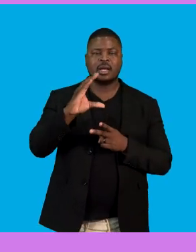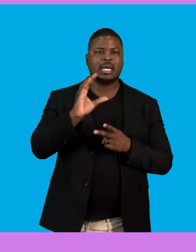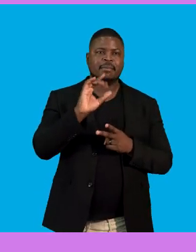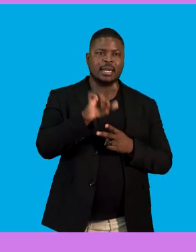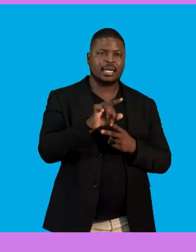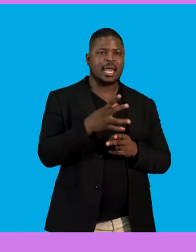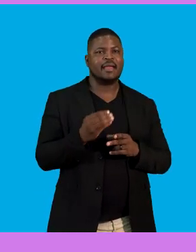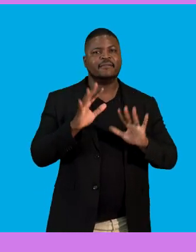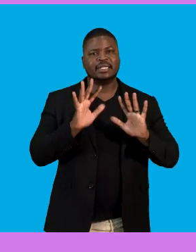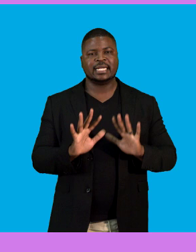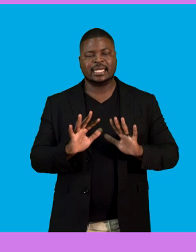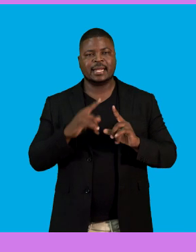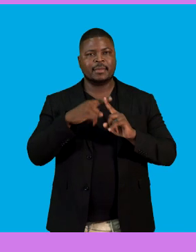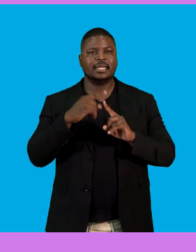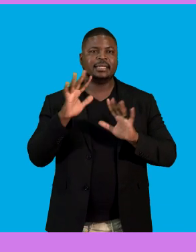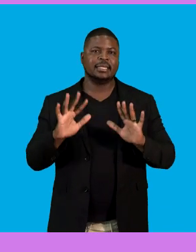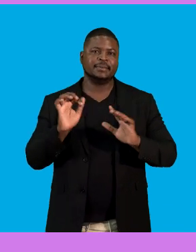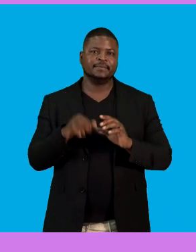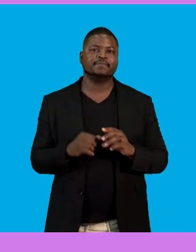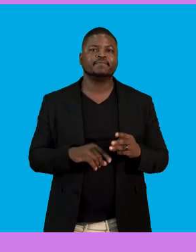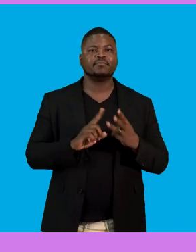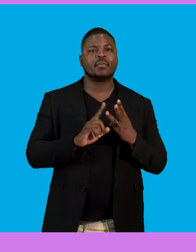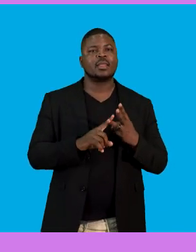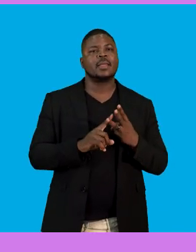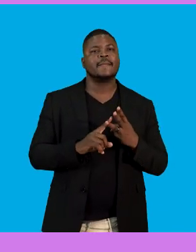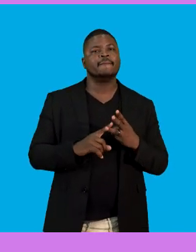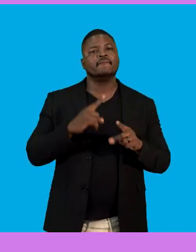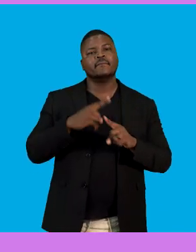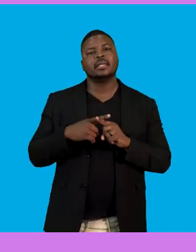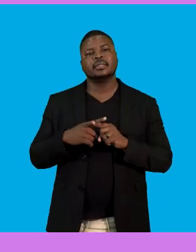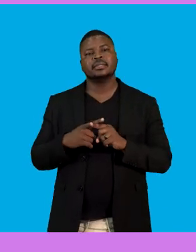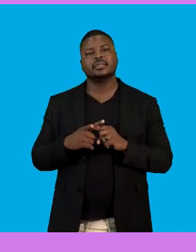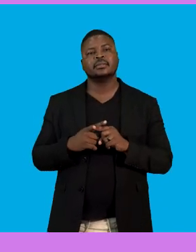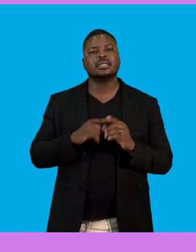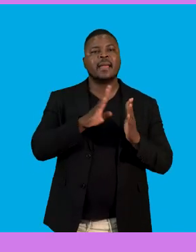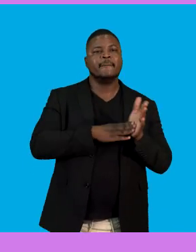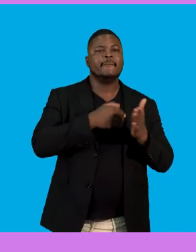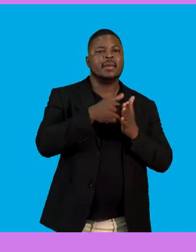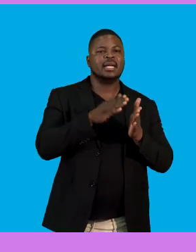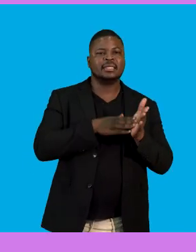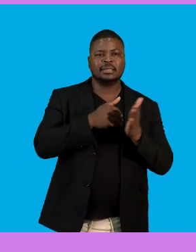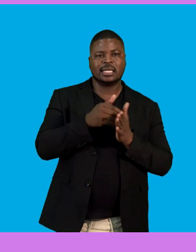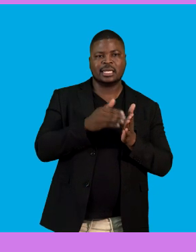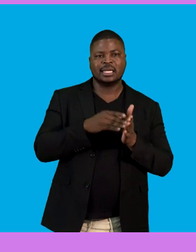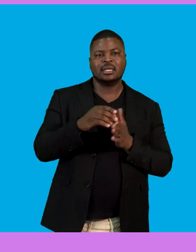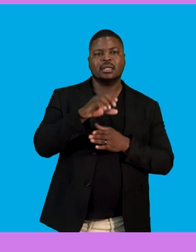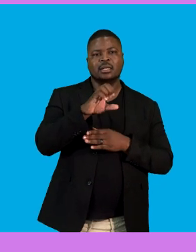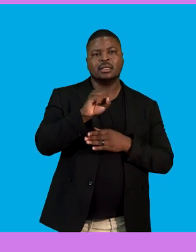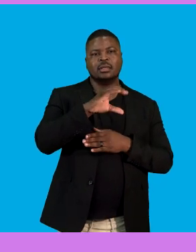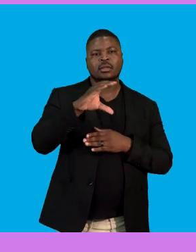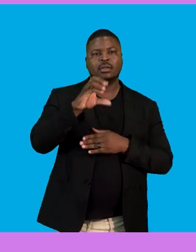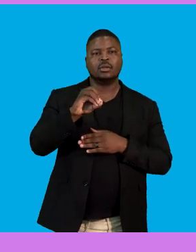have 10 plus 10 plus the butterscotch. It is going to be